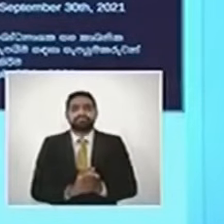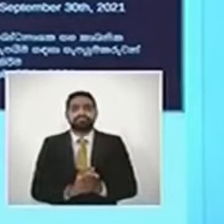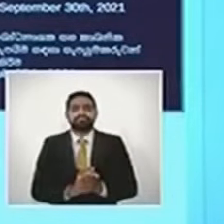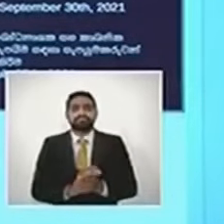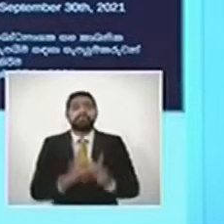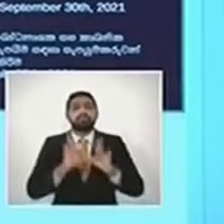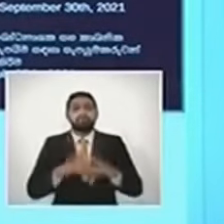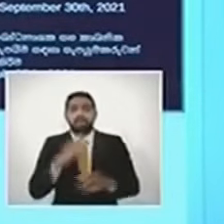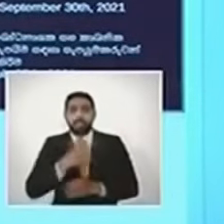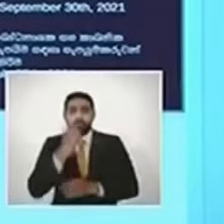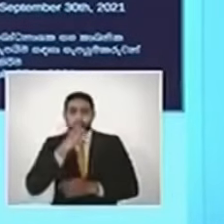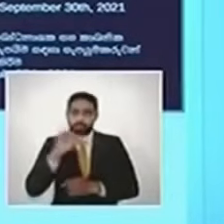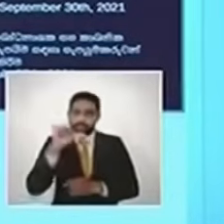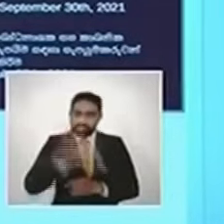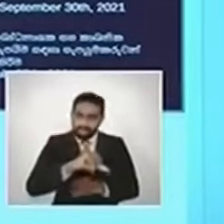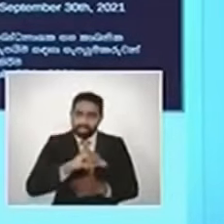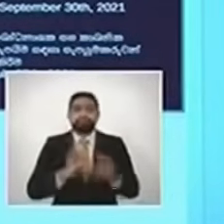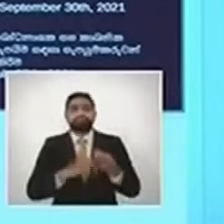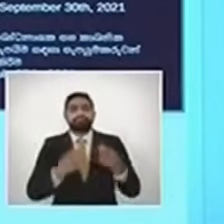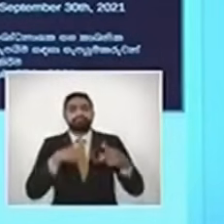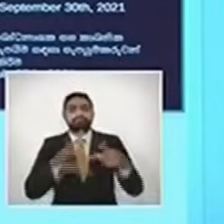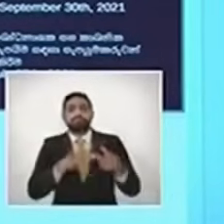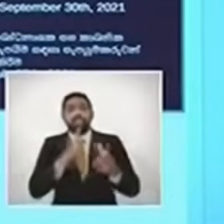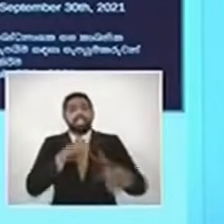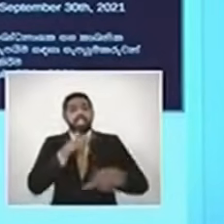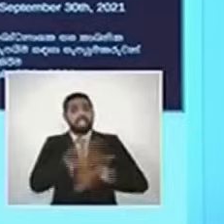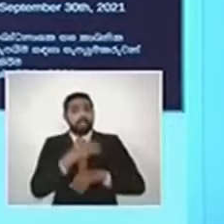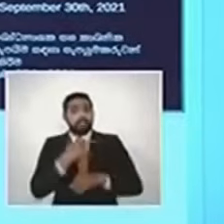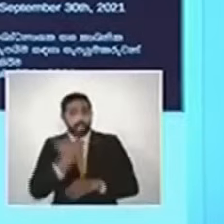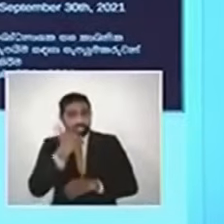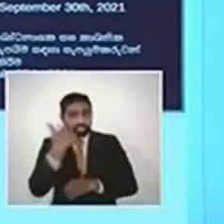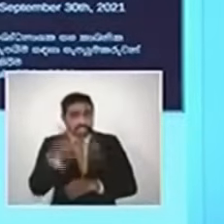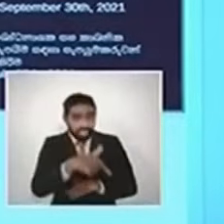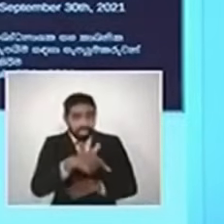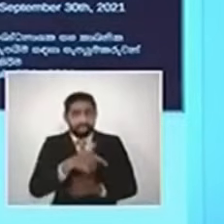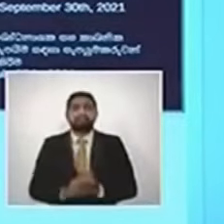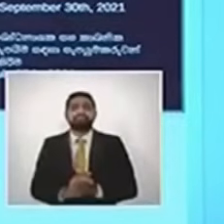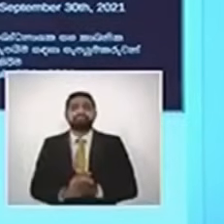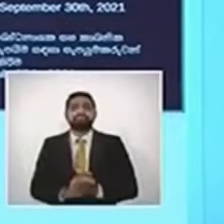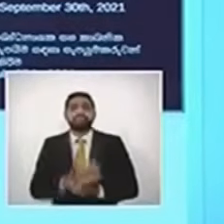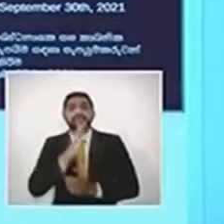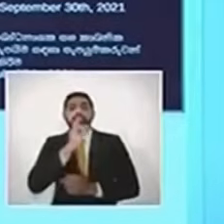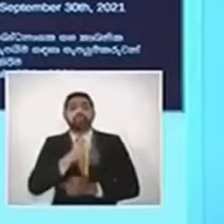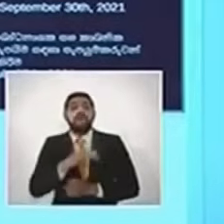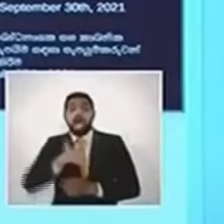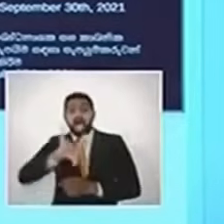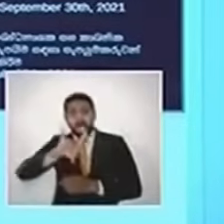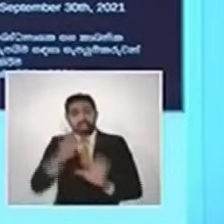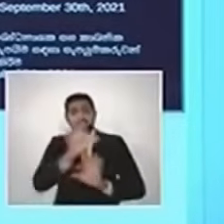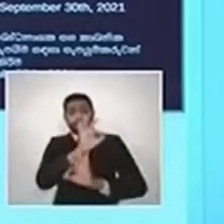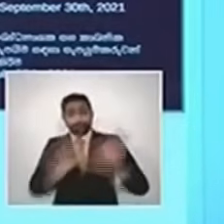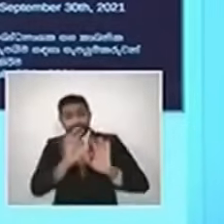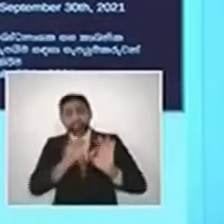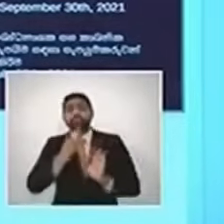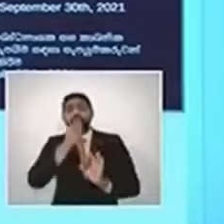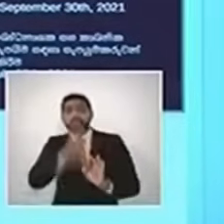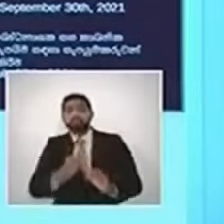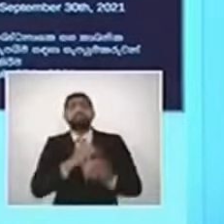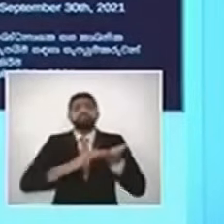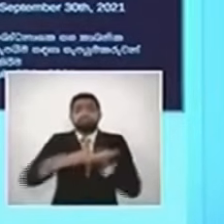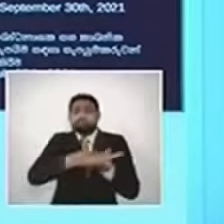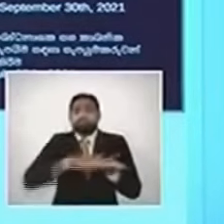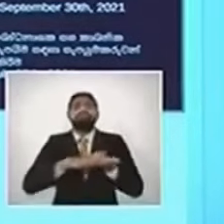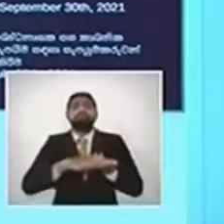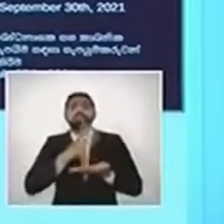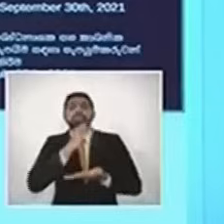the jet fuel that is created are all 100%, the requirement of it is 100% fulfilled through the